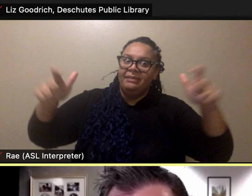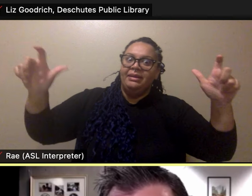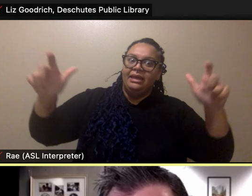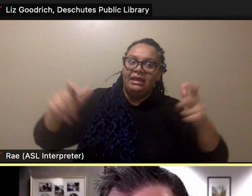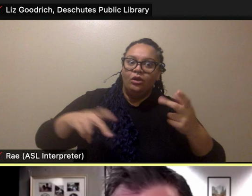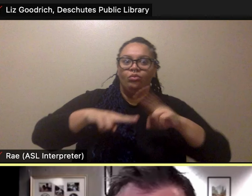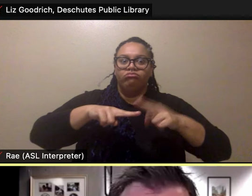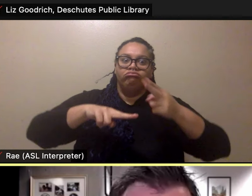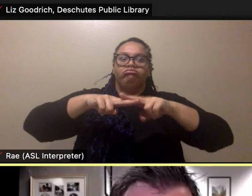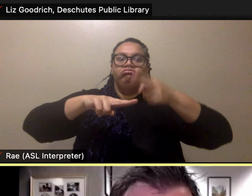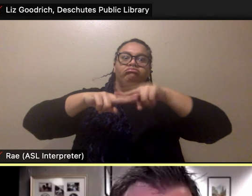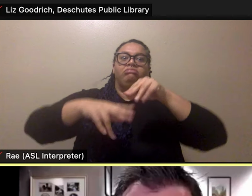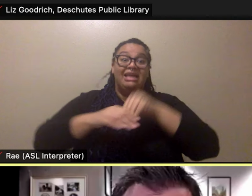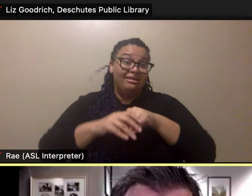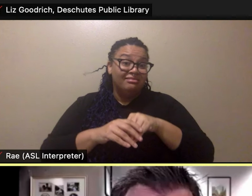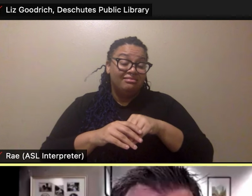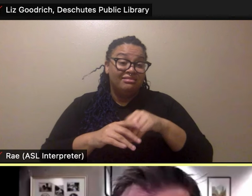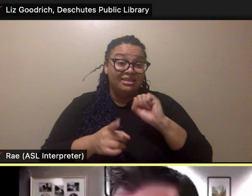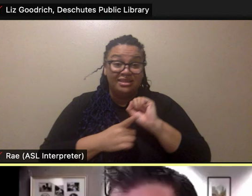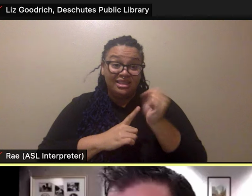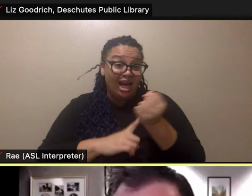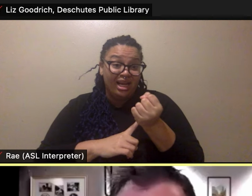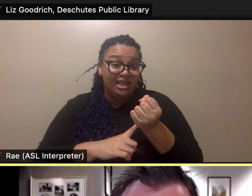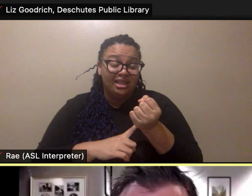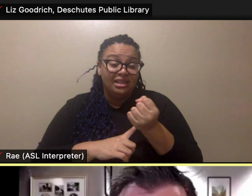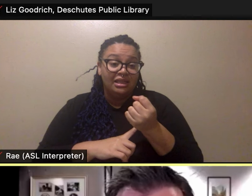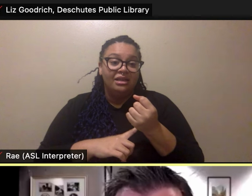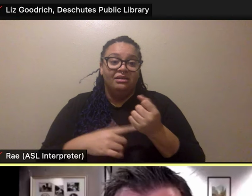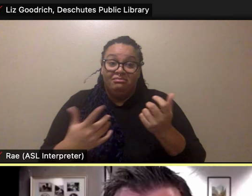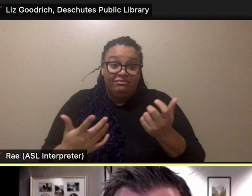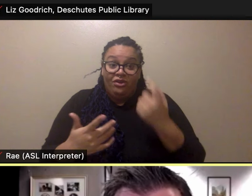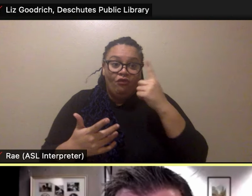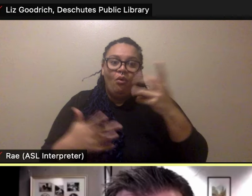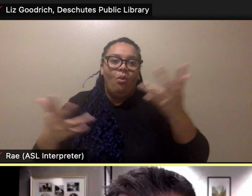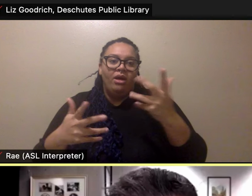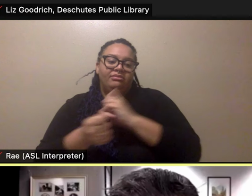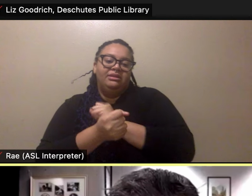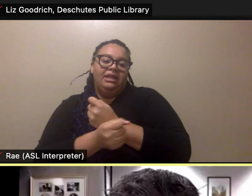in the society that was connected to what slaves produced.